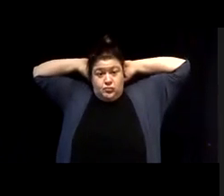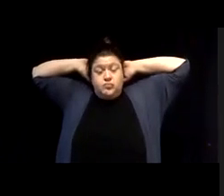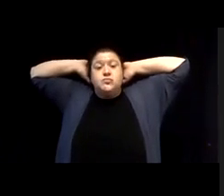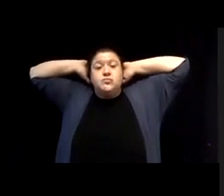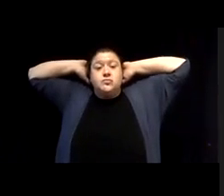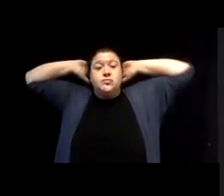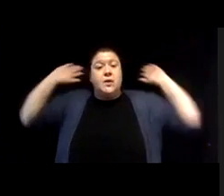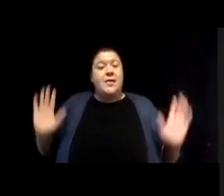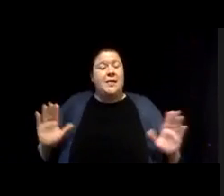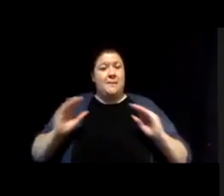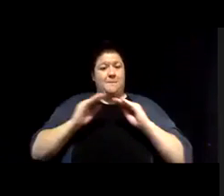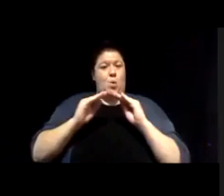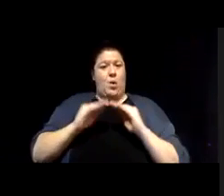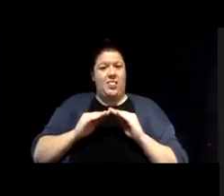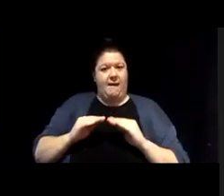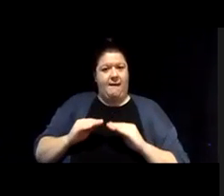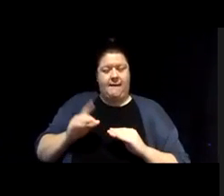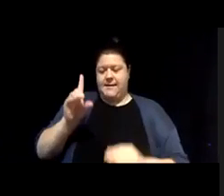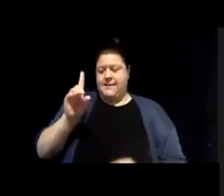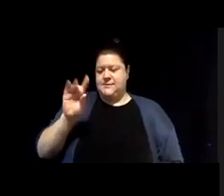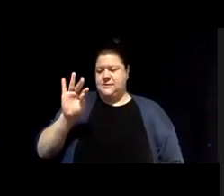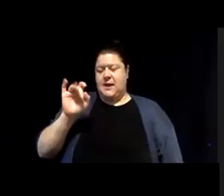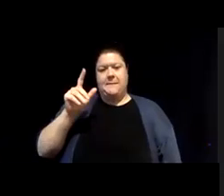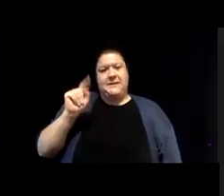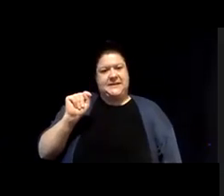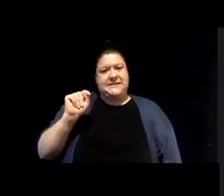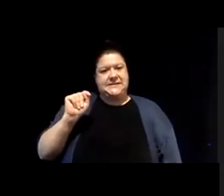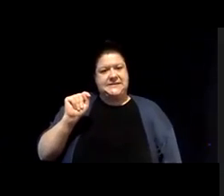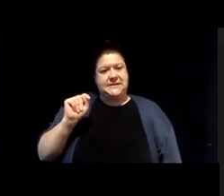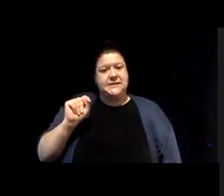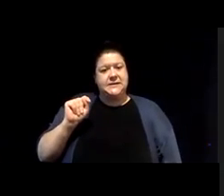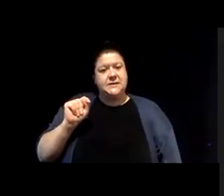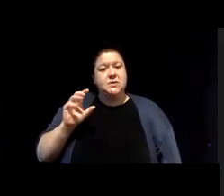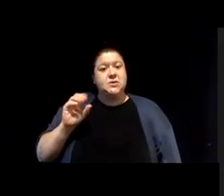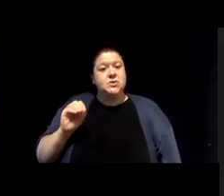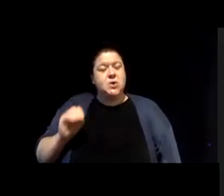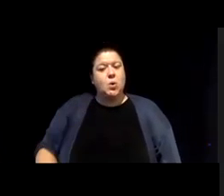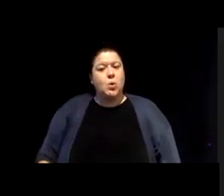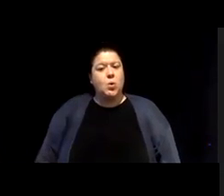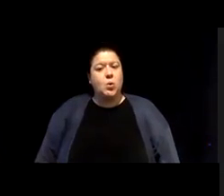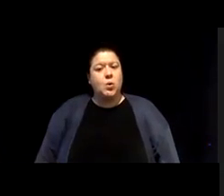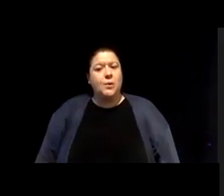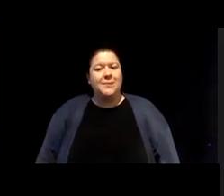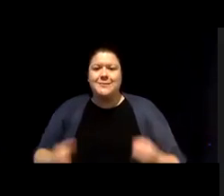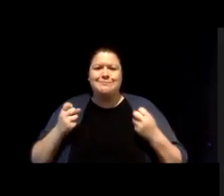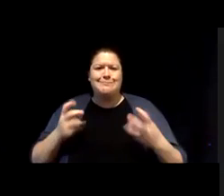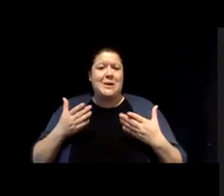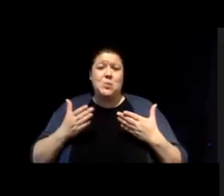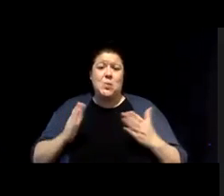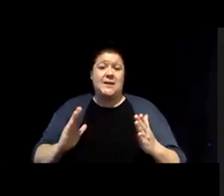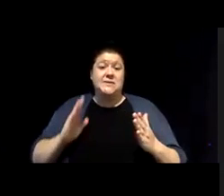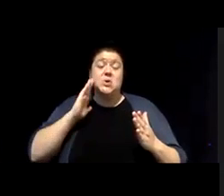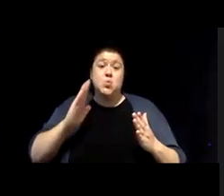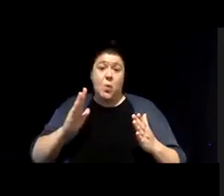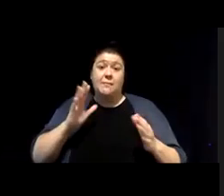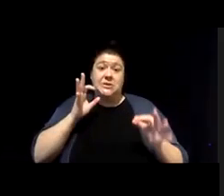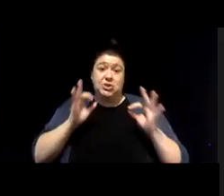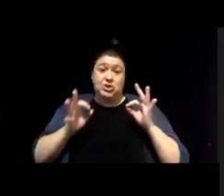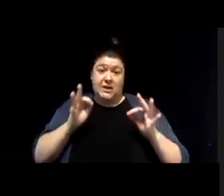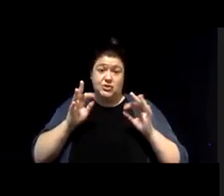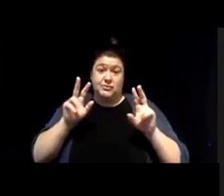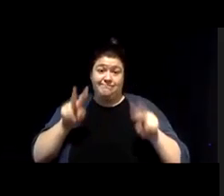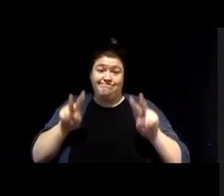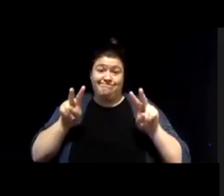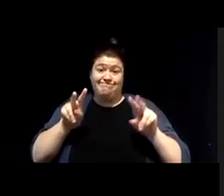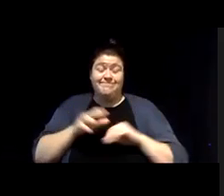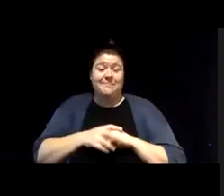a dominance pose. So there's all sorts of ways, and know that you will be judged